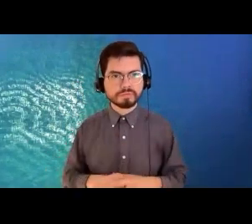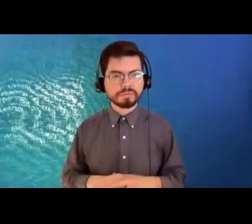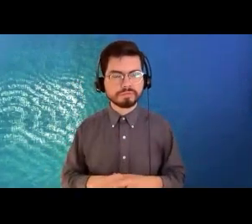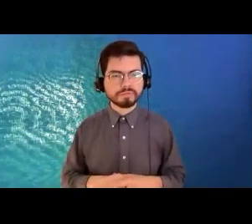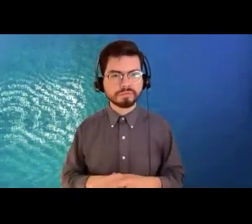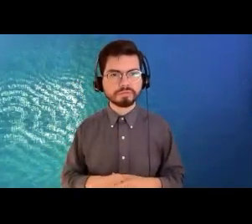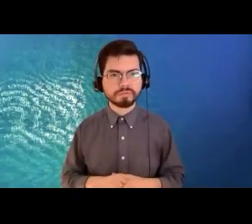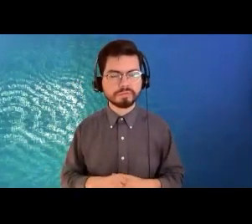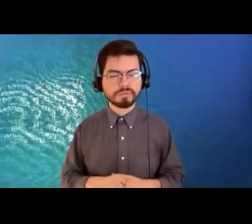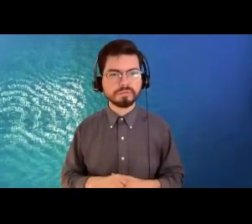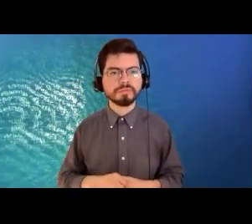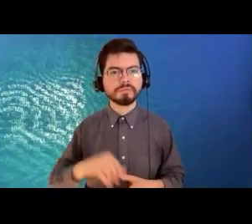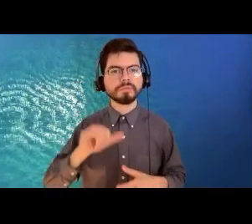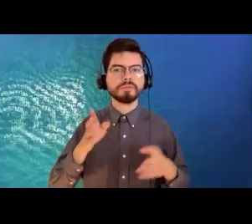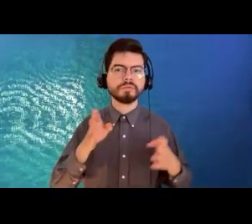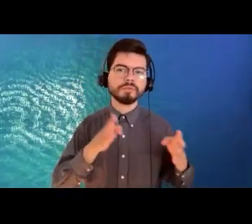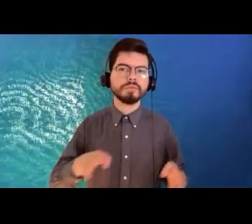design process.